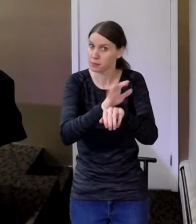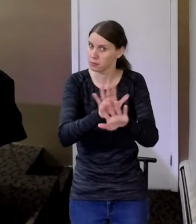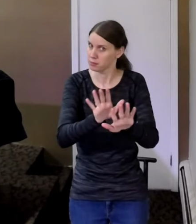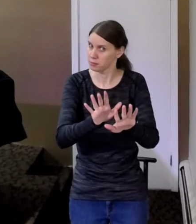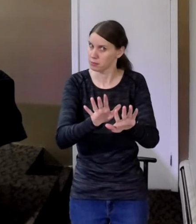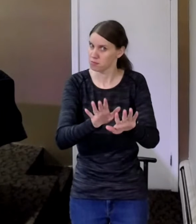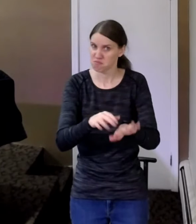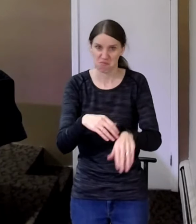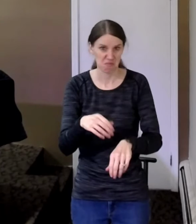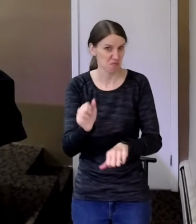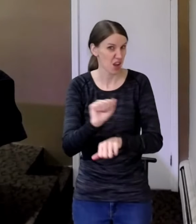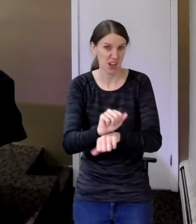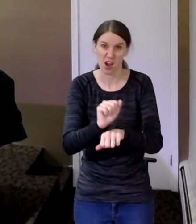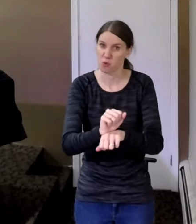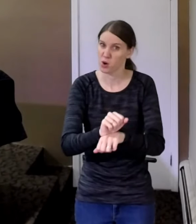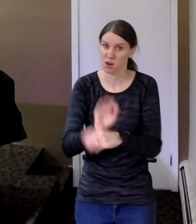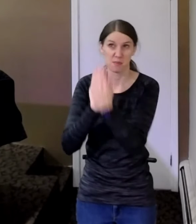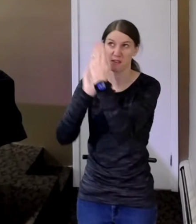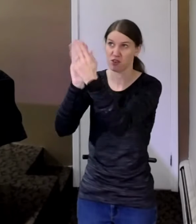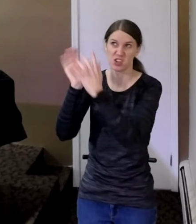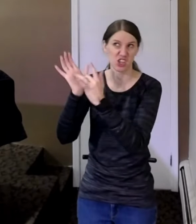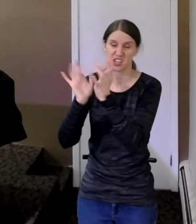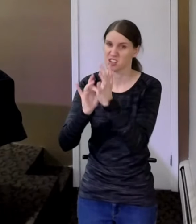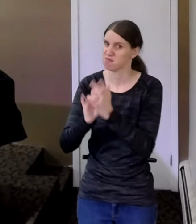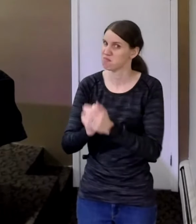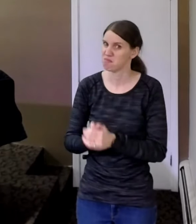isn't going to work before Jesus.